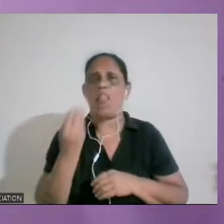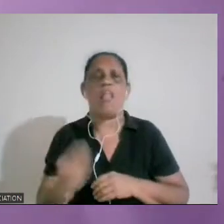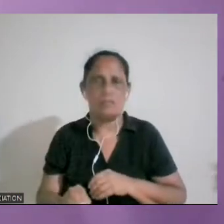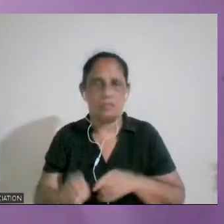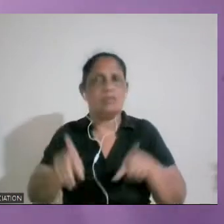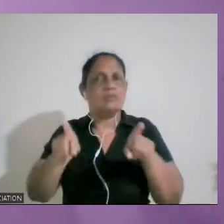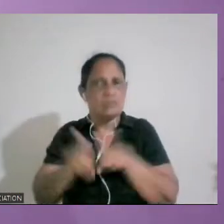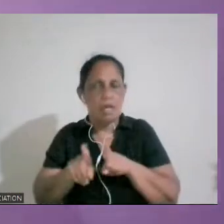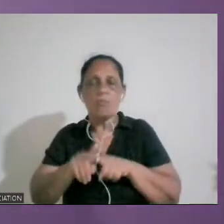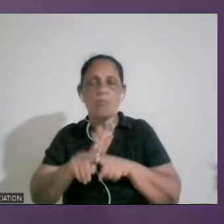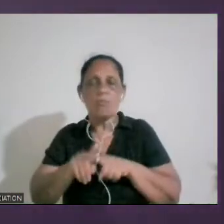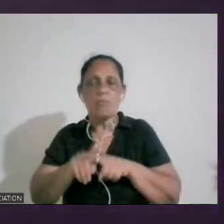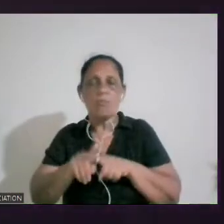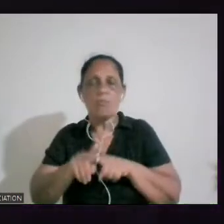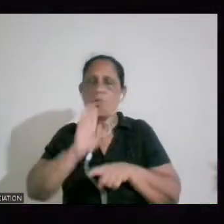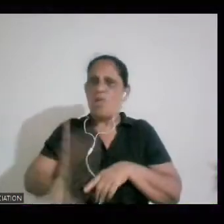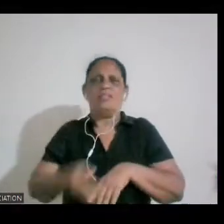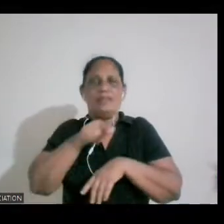your period.